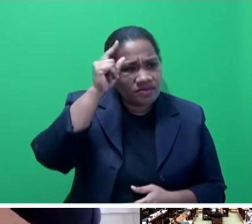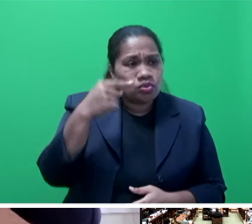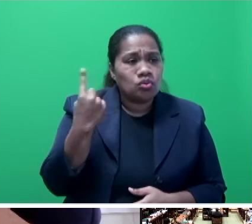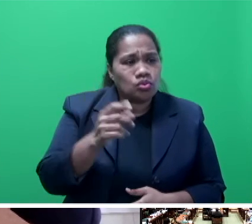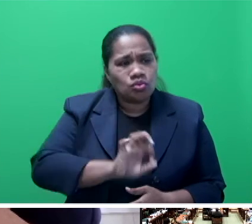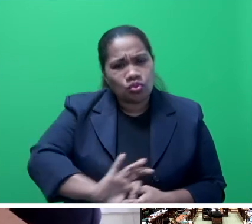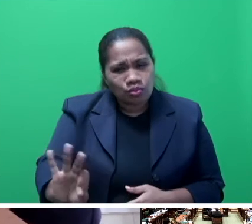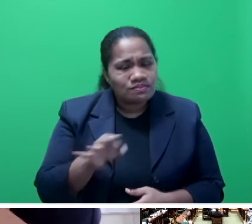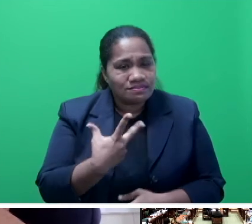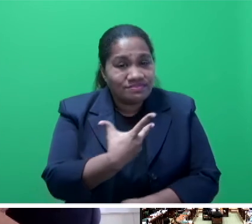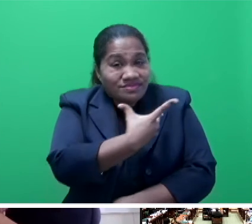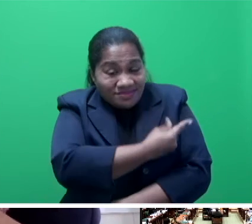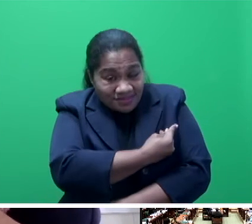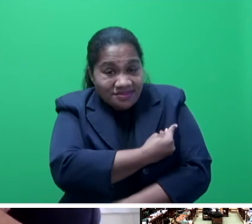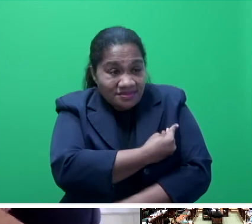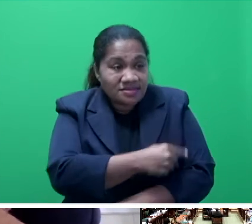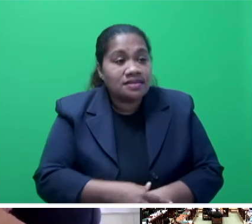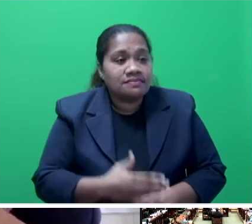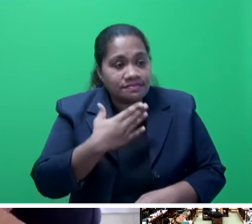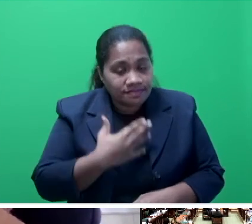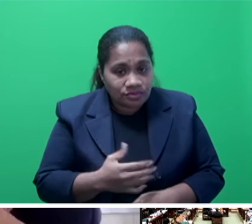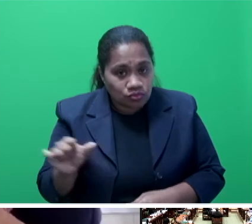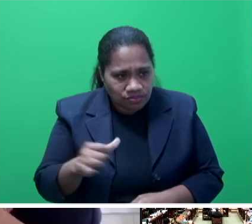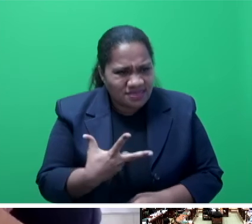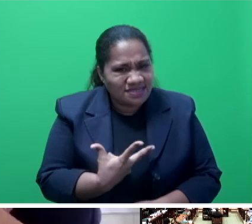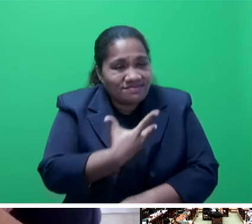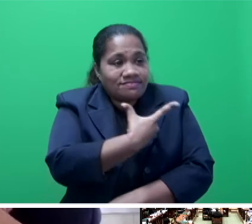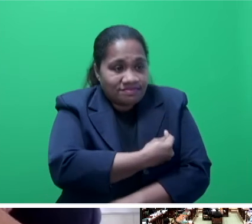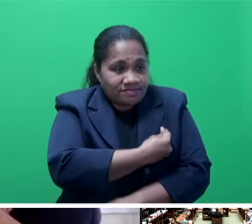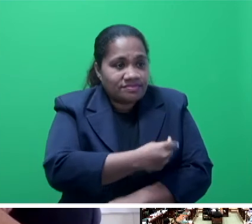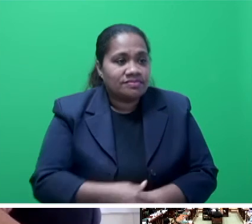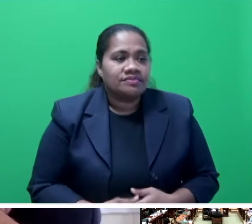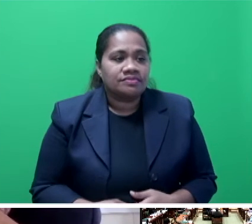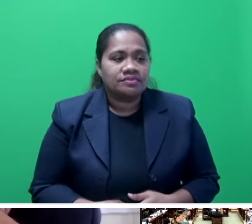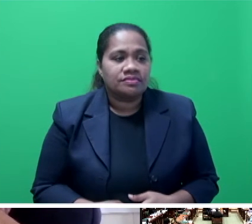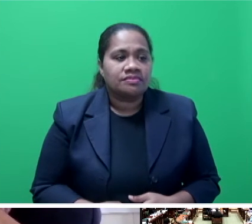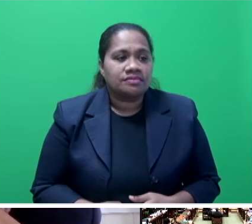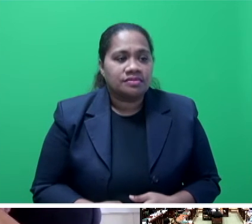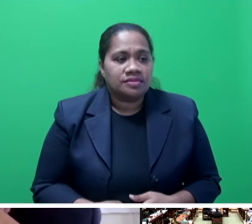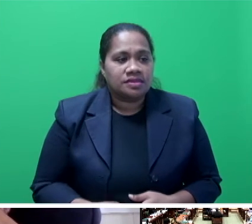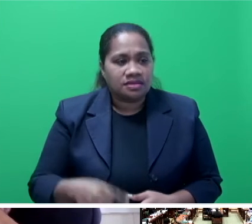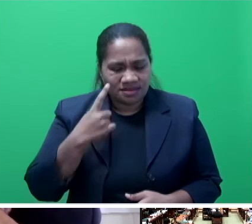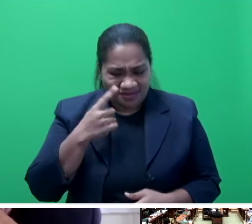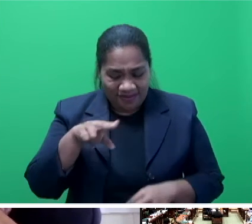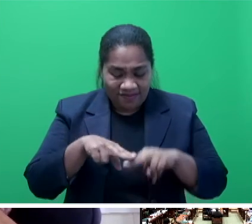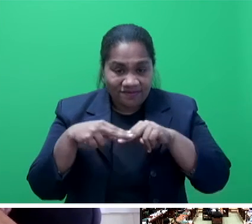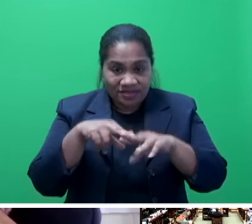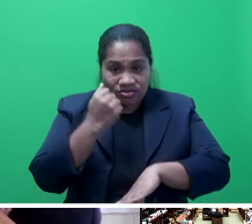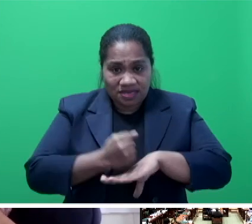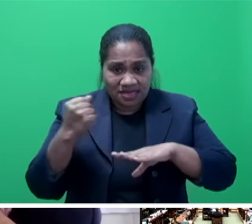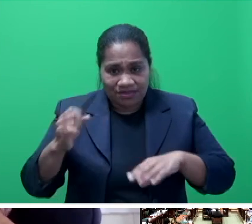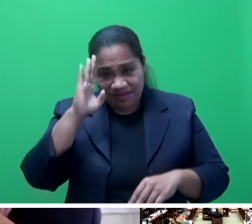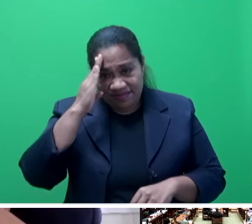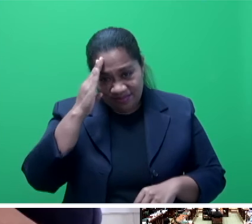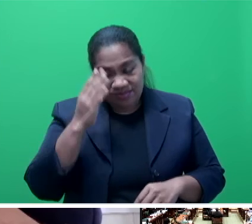been vaccinated to be vaccinated, to look at the notifications that come through the Fiji government websites, Fiji government Facebook